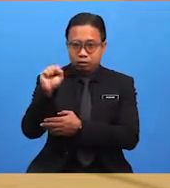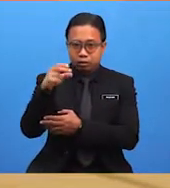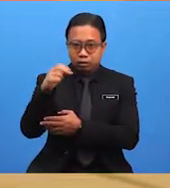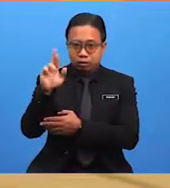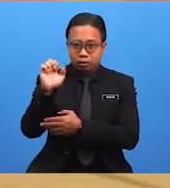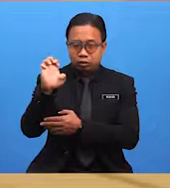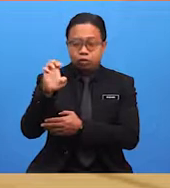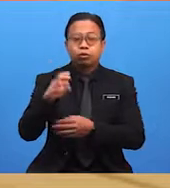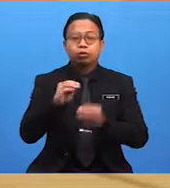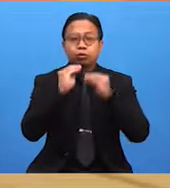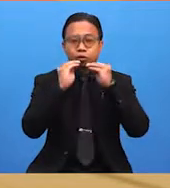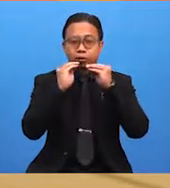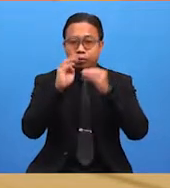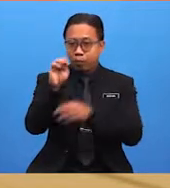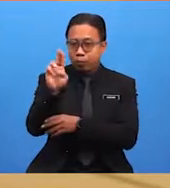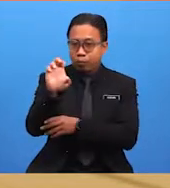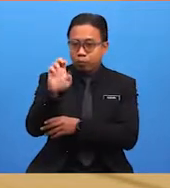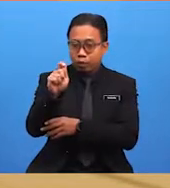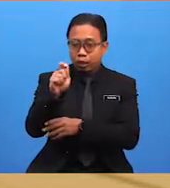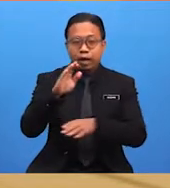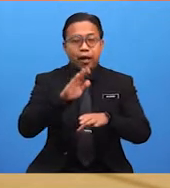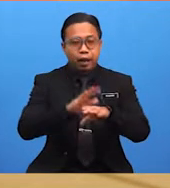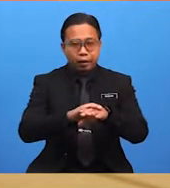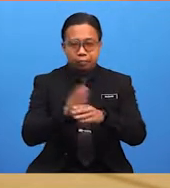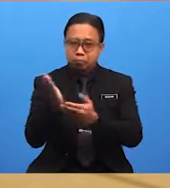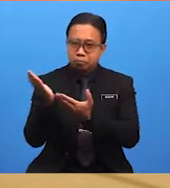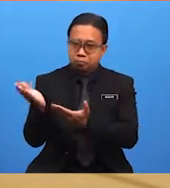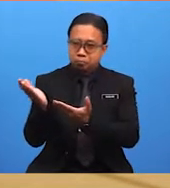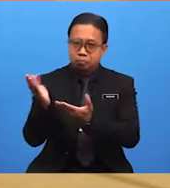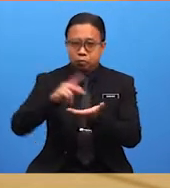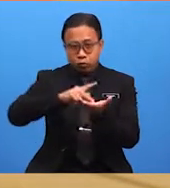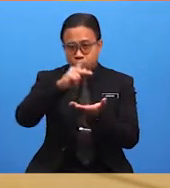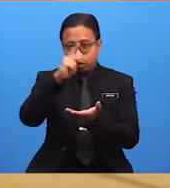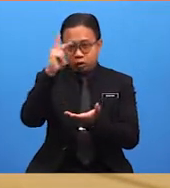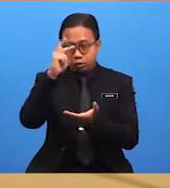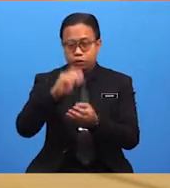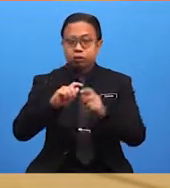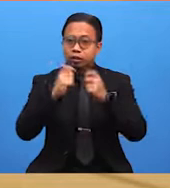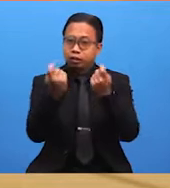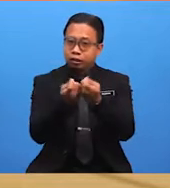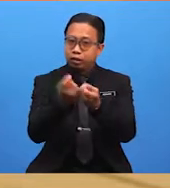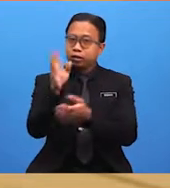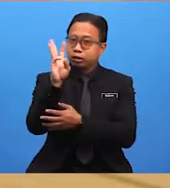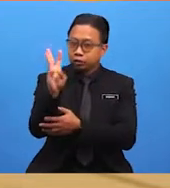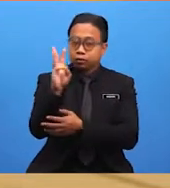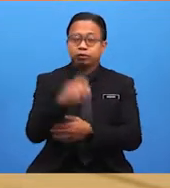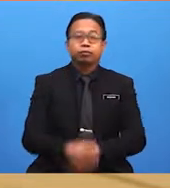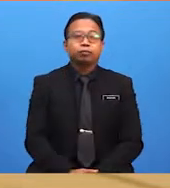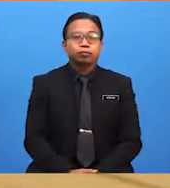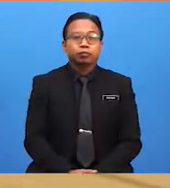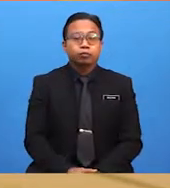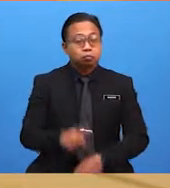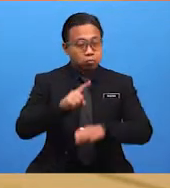I teach MUET at College Tingkatan 6 Tun Fatimah,